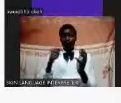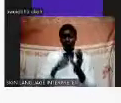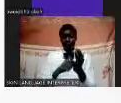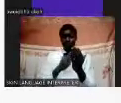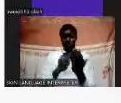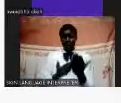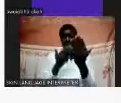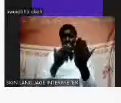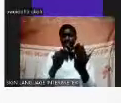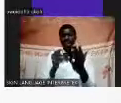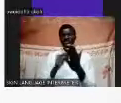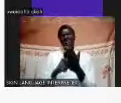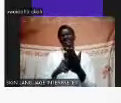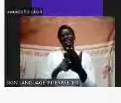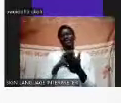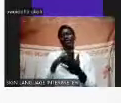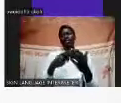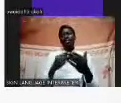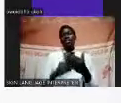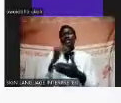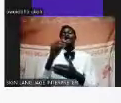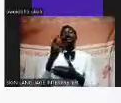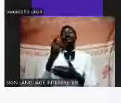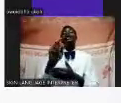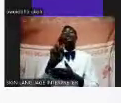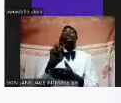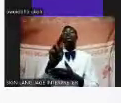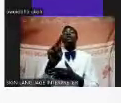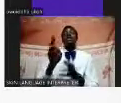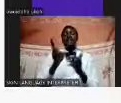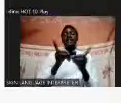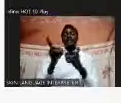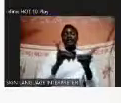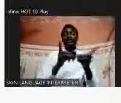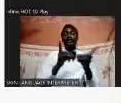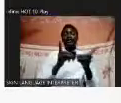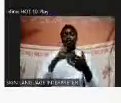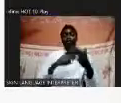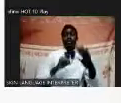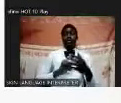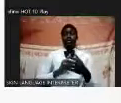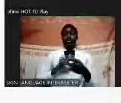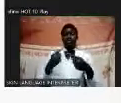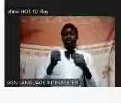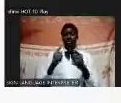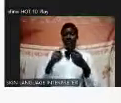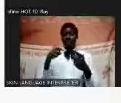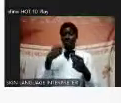connects the UK definition to what I was trying to say. The UK